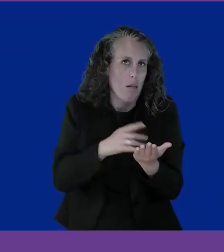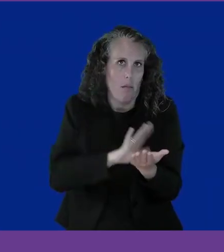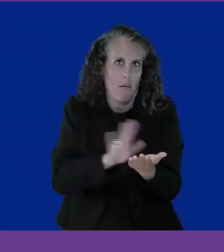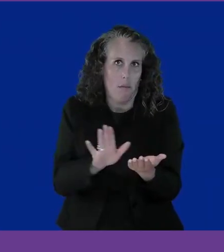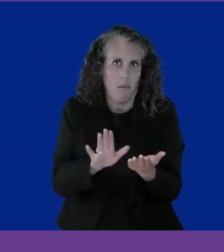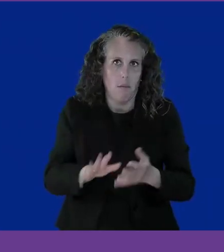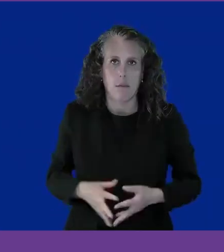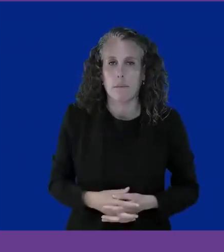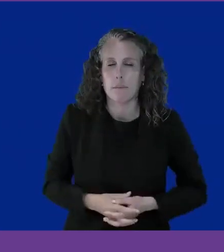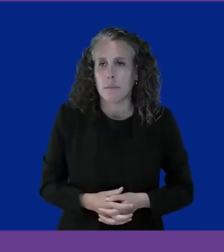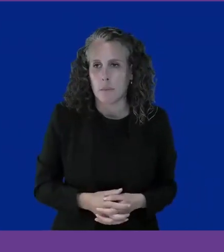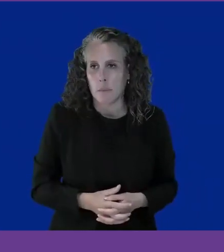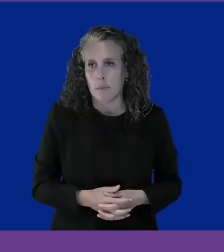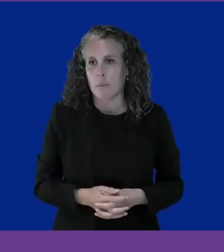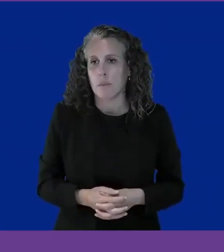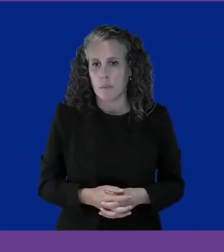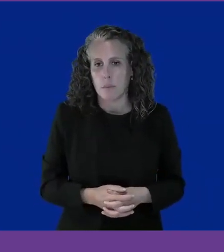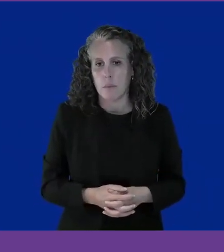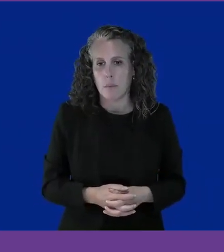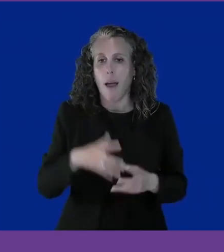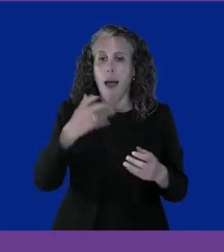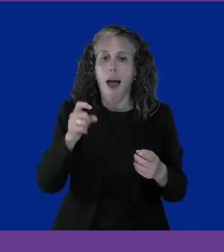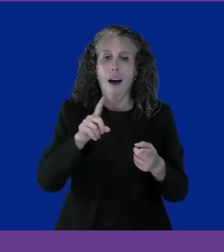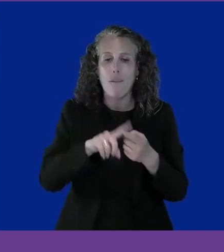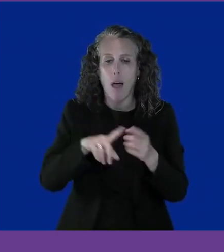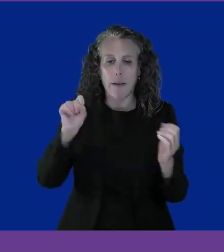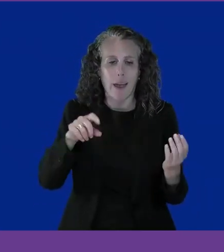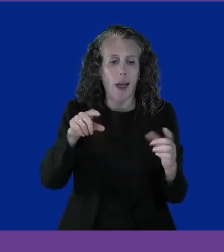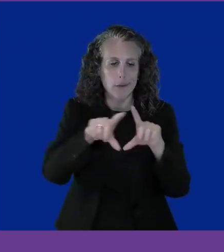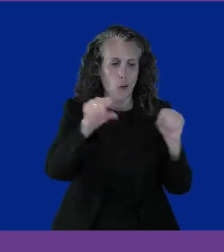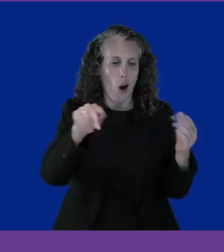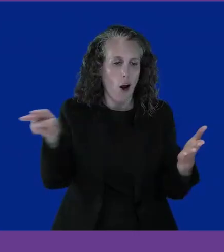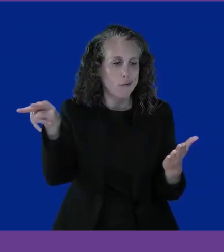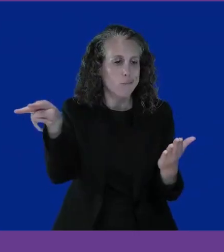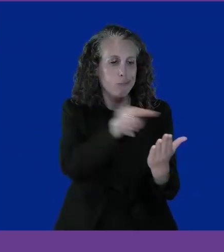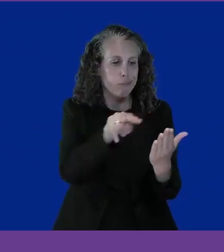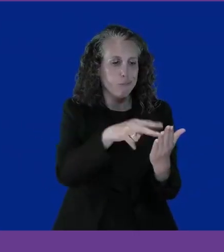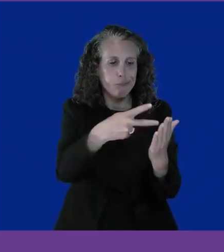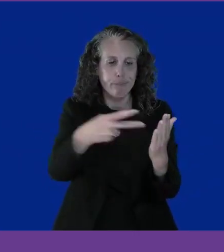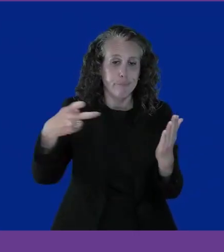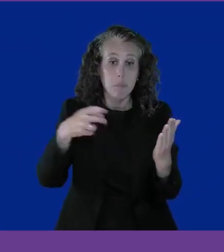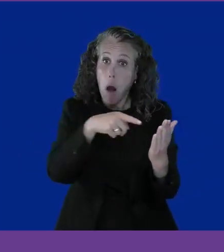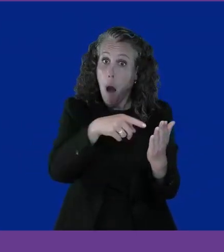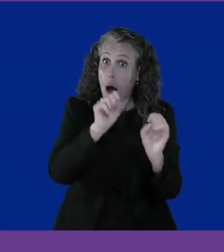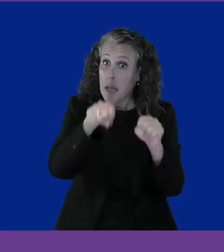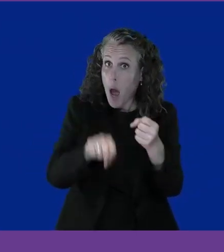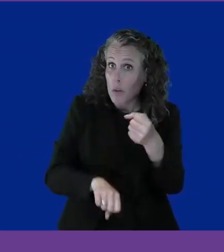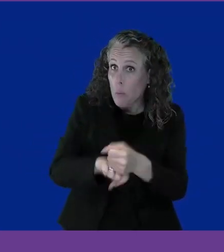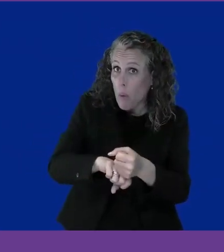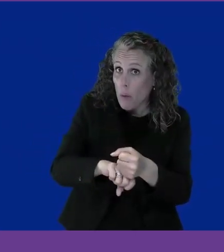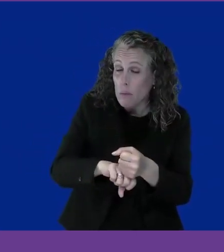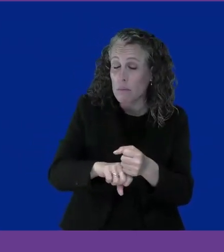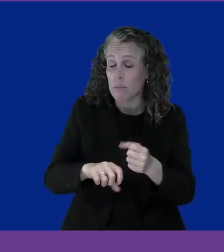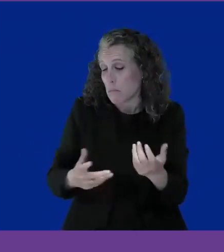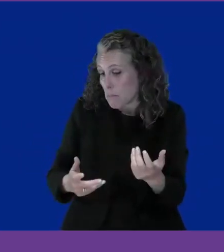voice recognition, use of smart card readers can play a role in this respect. And we